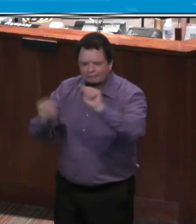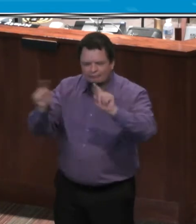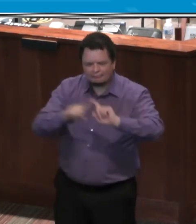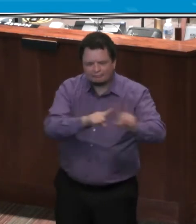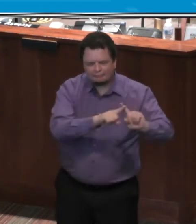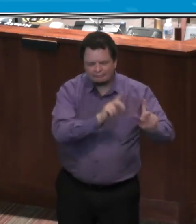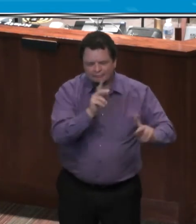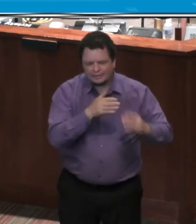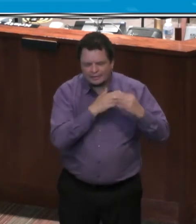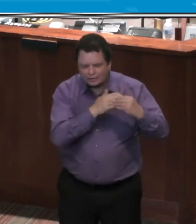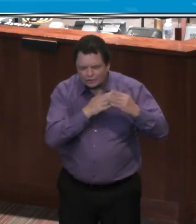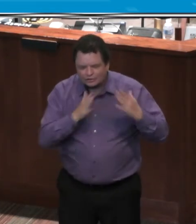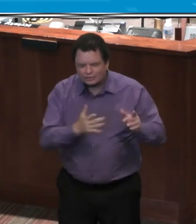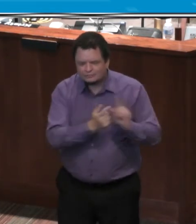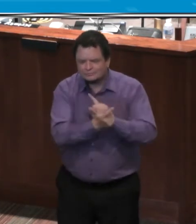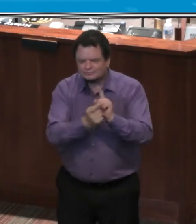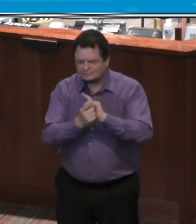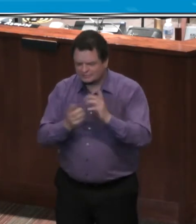you very much.